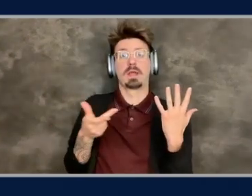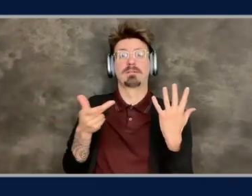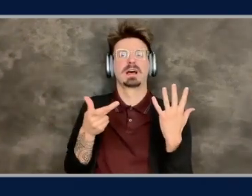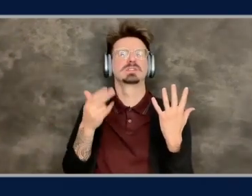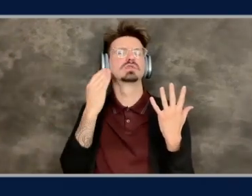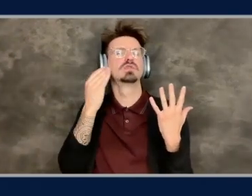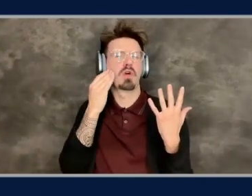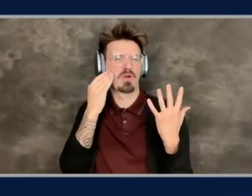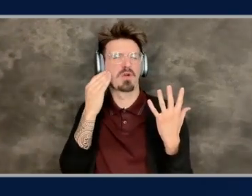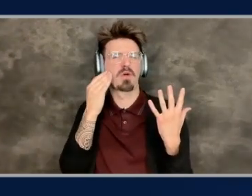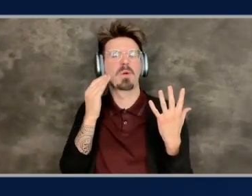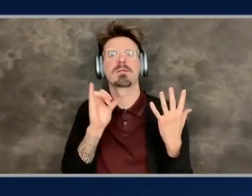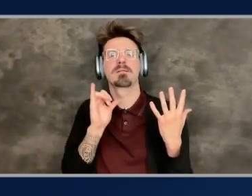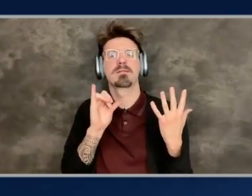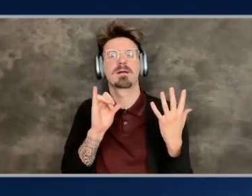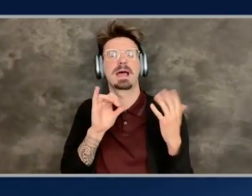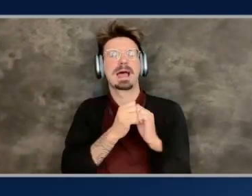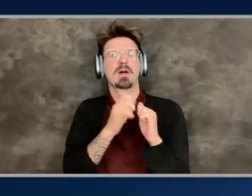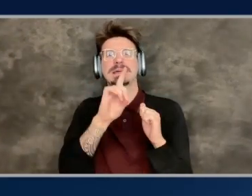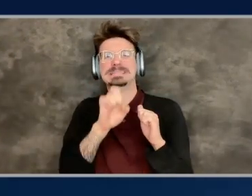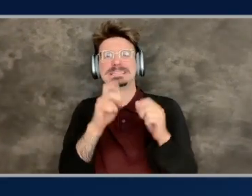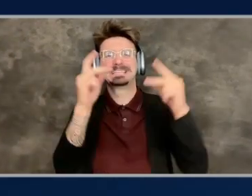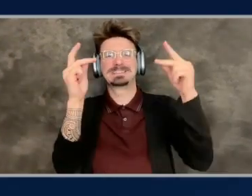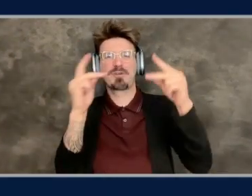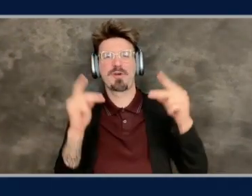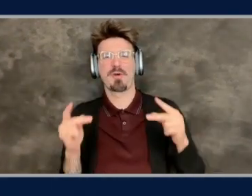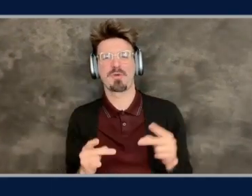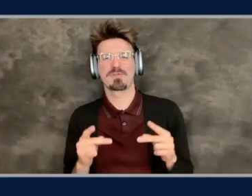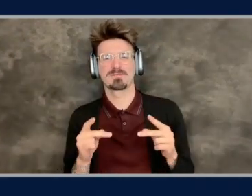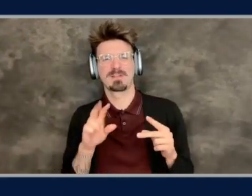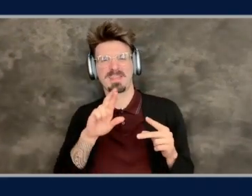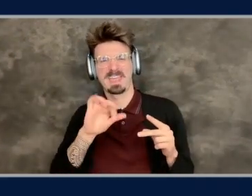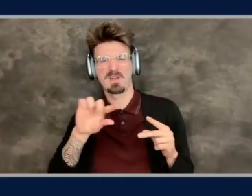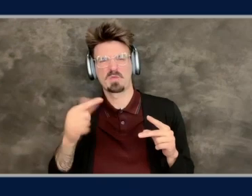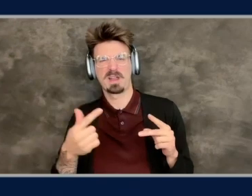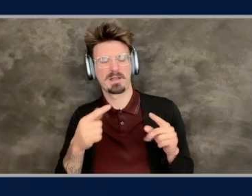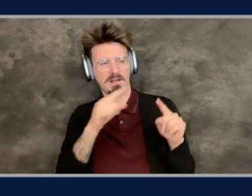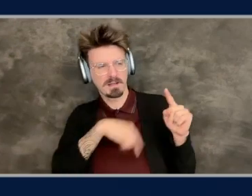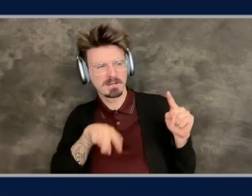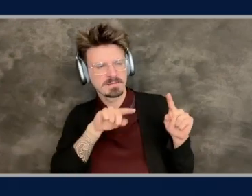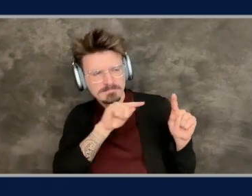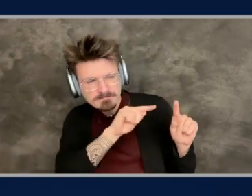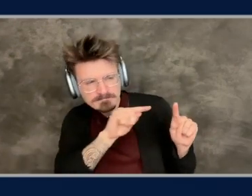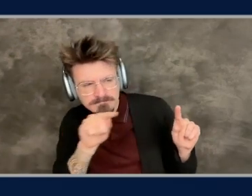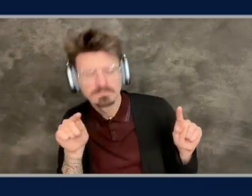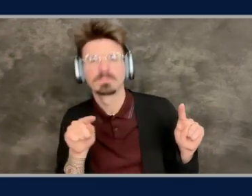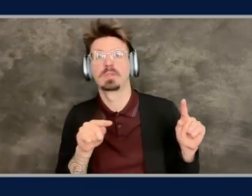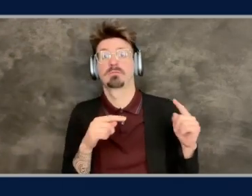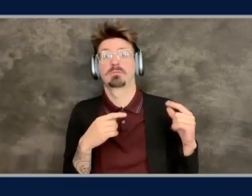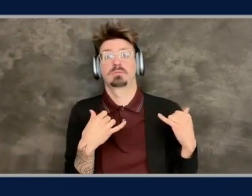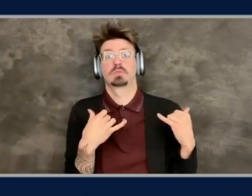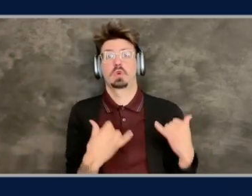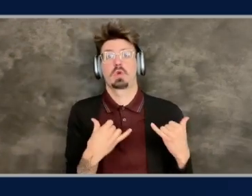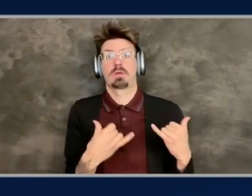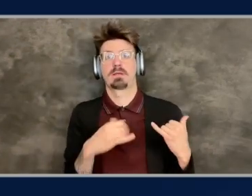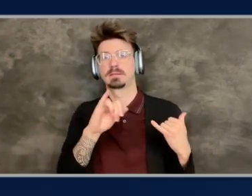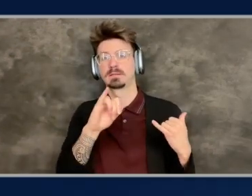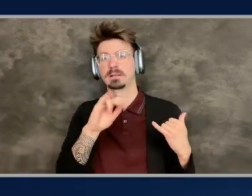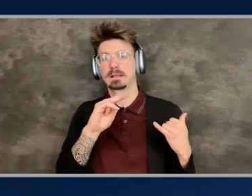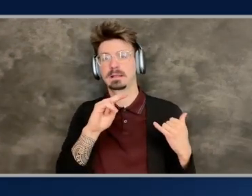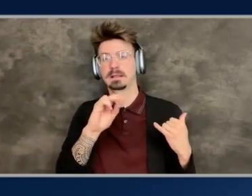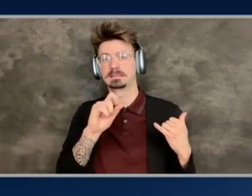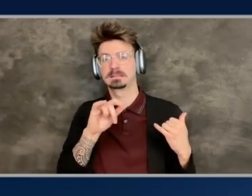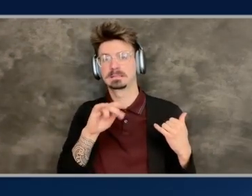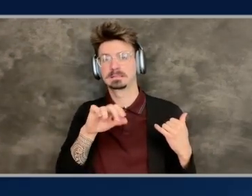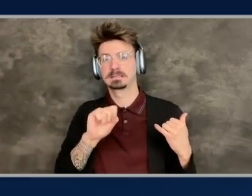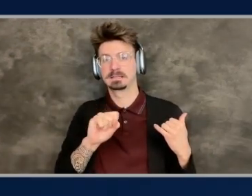the decoder ring of sorts associated with that of the existing instances that are out there. And maybe we should show a little